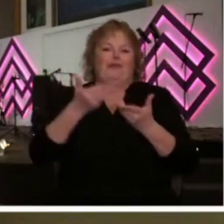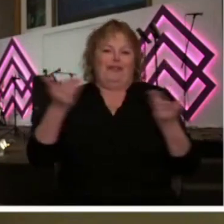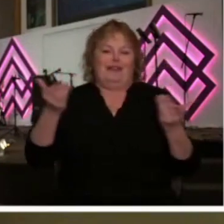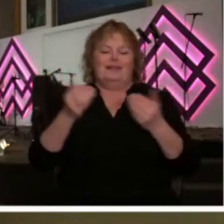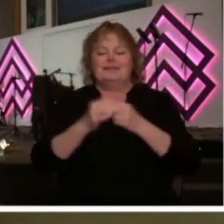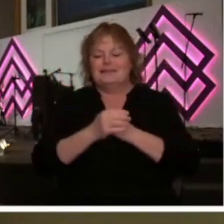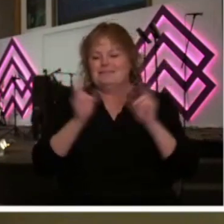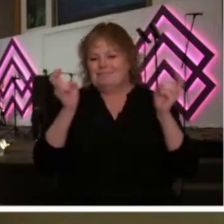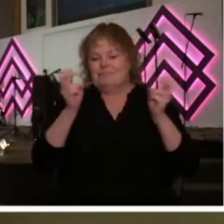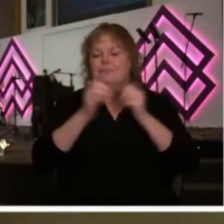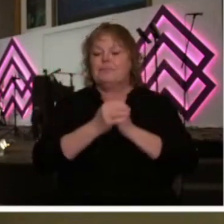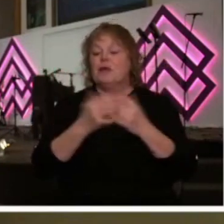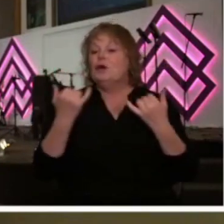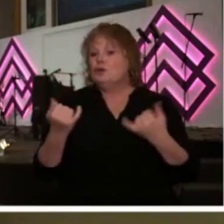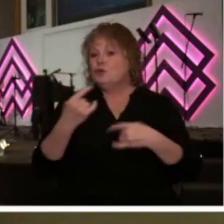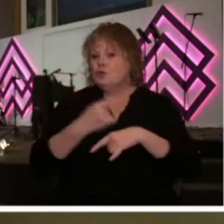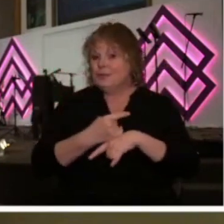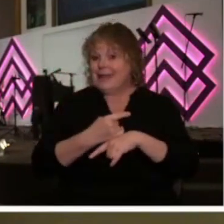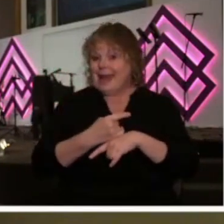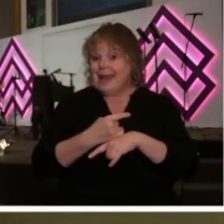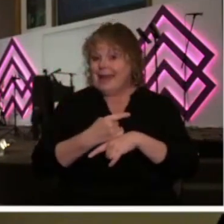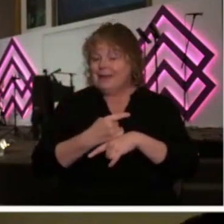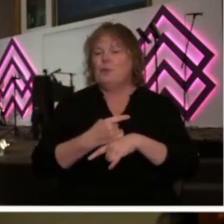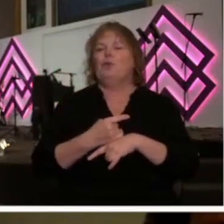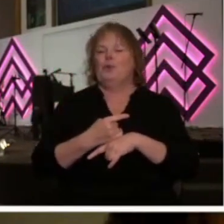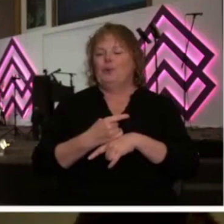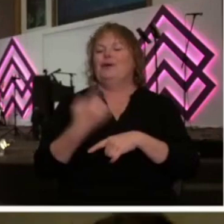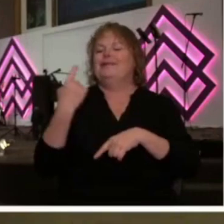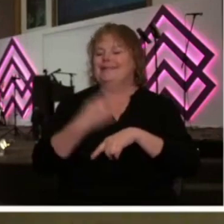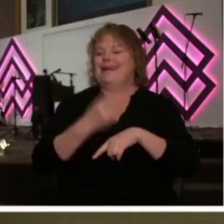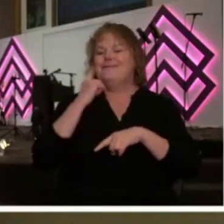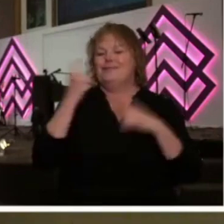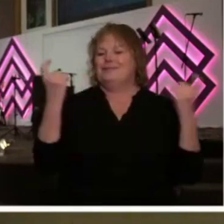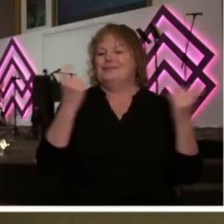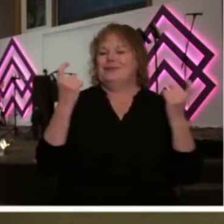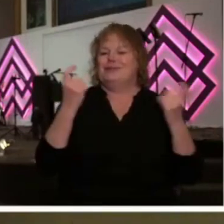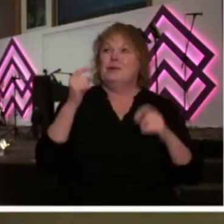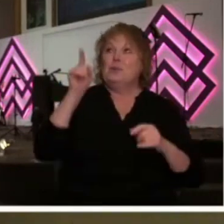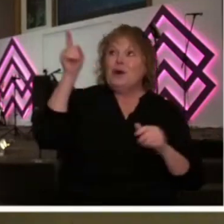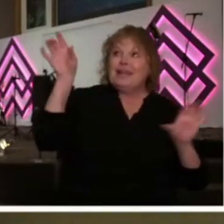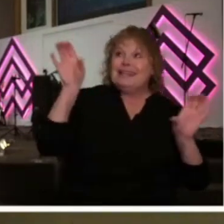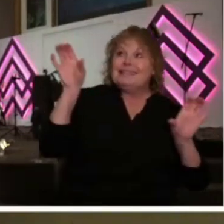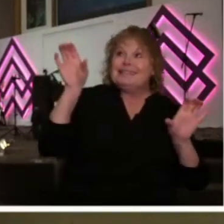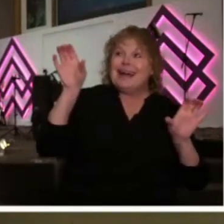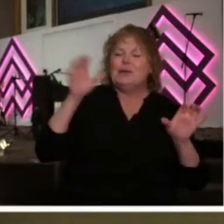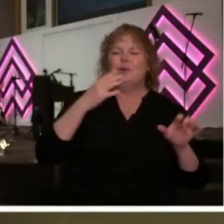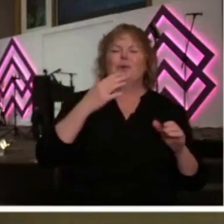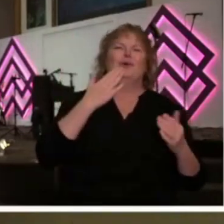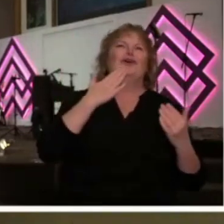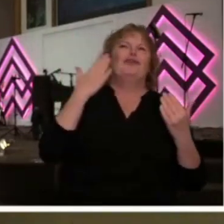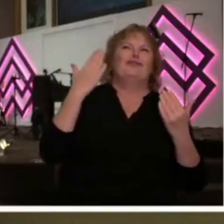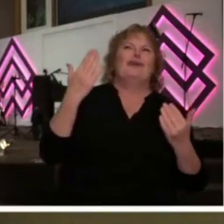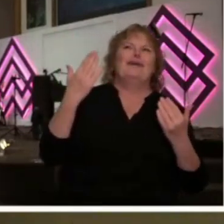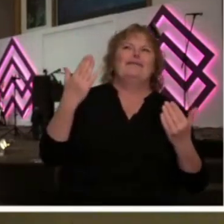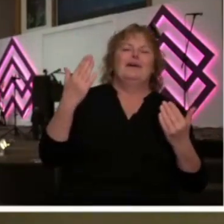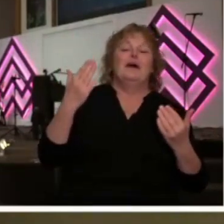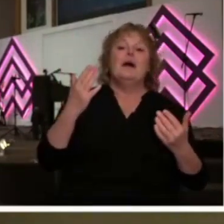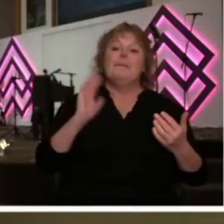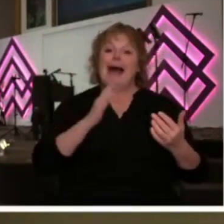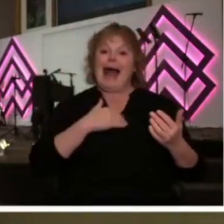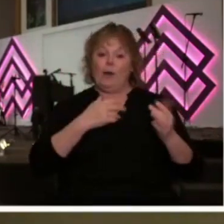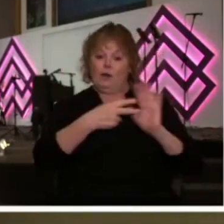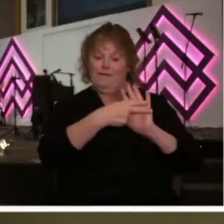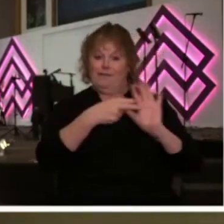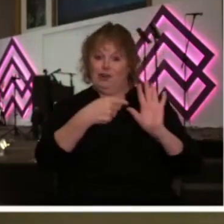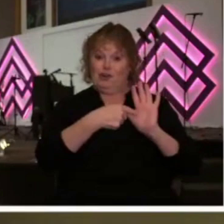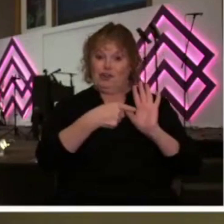Today is a wonderful day of celebration. We're grateful for everything that God has done. But as we read our theme verse about how